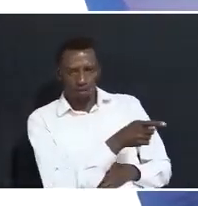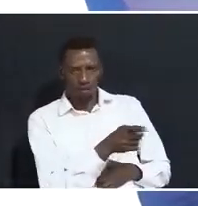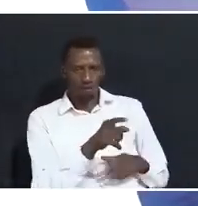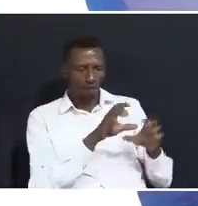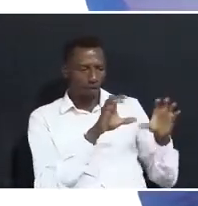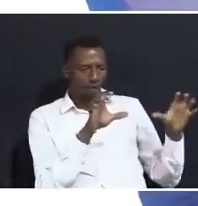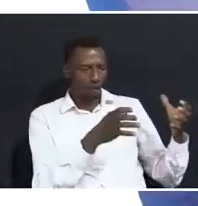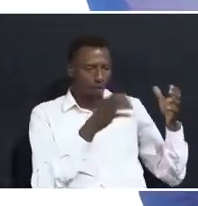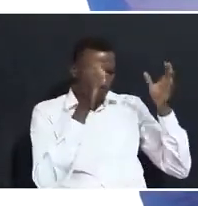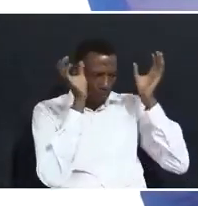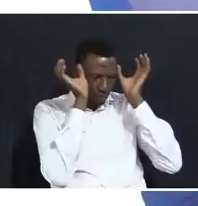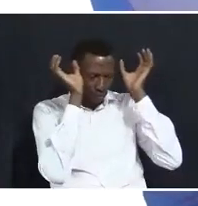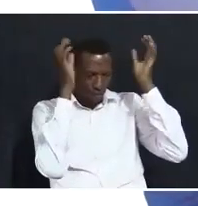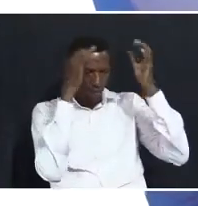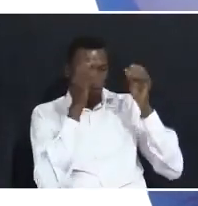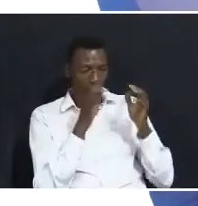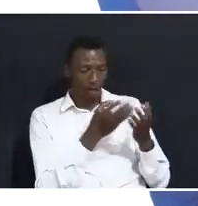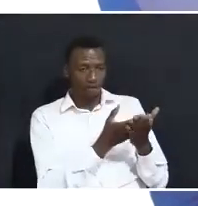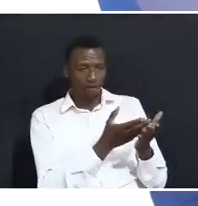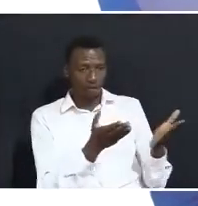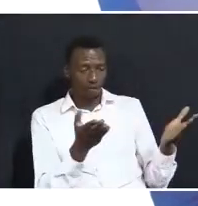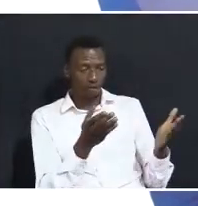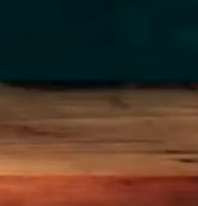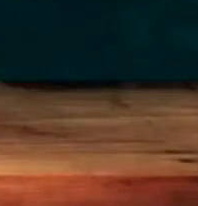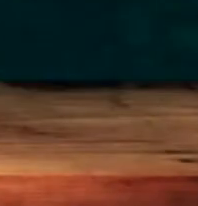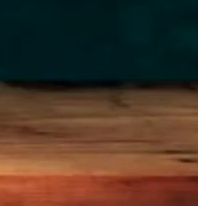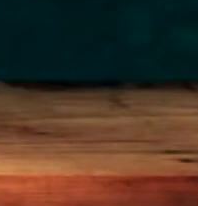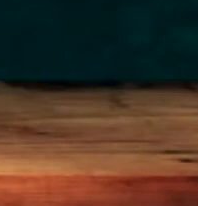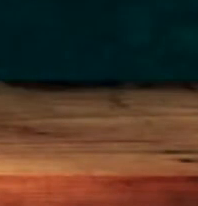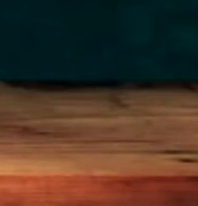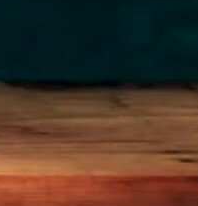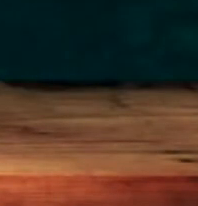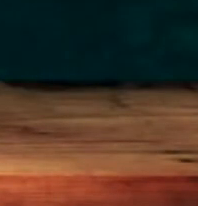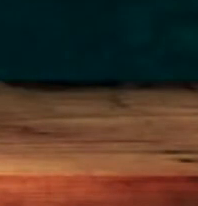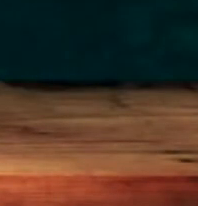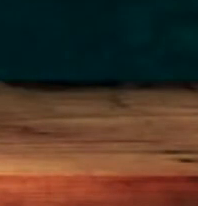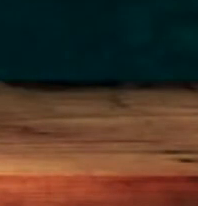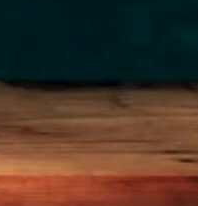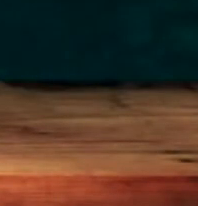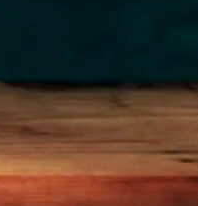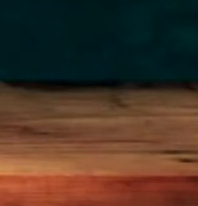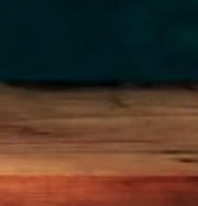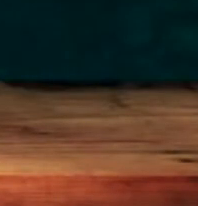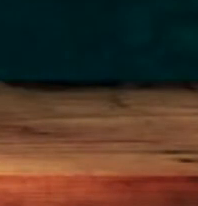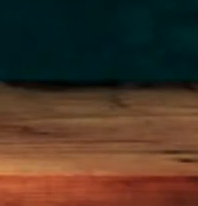if they don't, the stones will cry out.